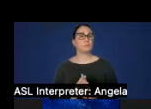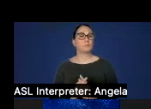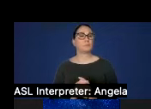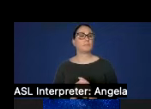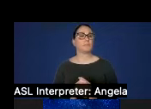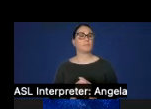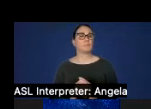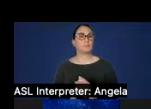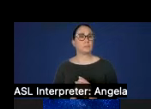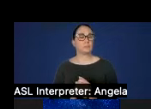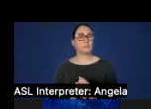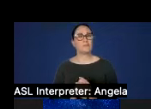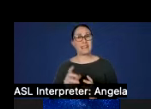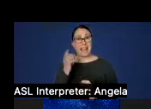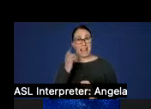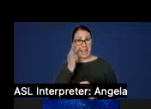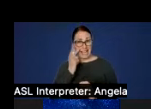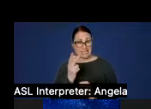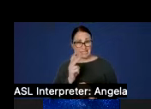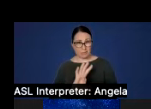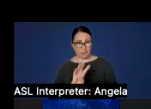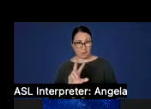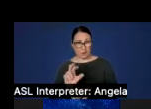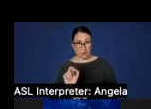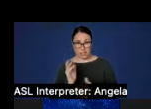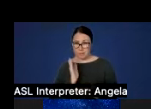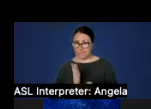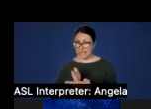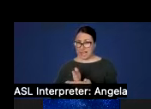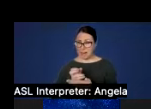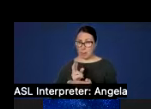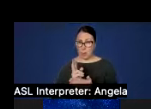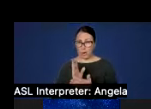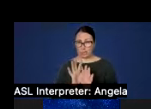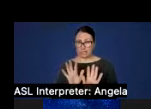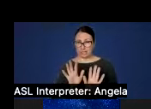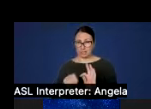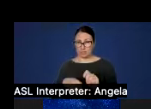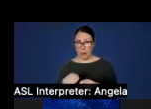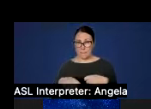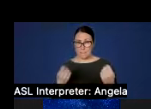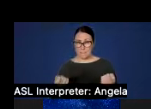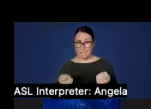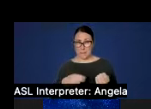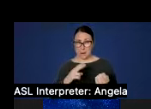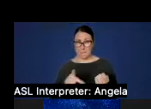And Steph, I see that we are at 4:30. Do you want me to keep going, or is it time to wrap things up?